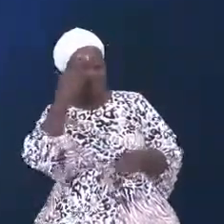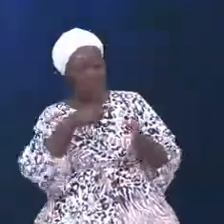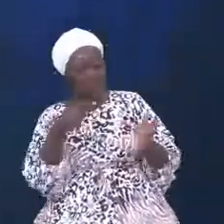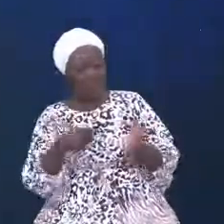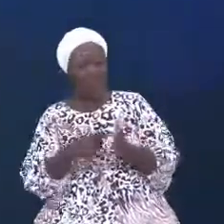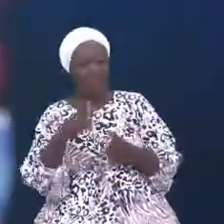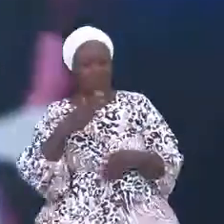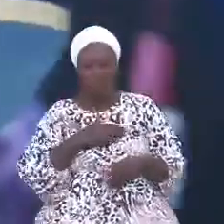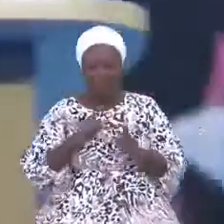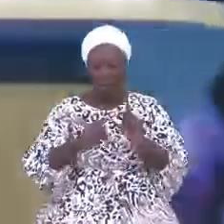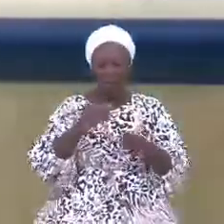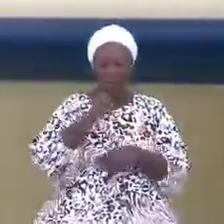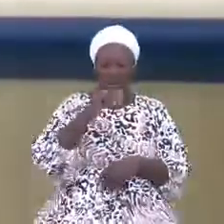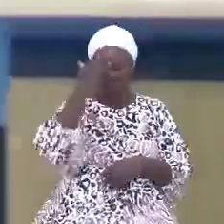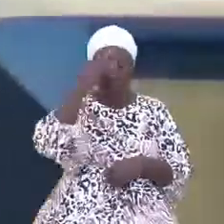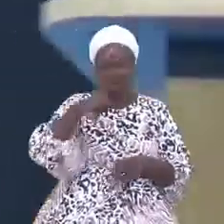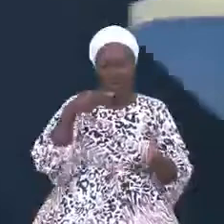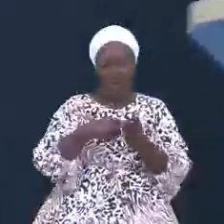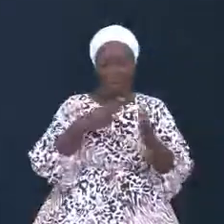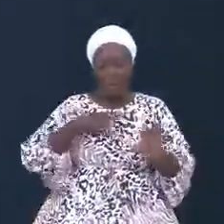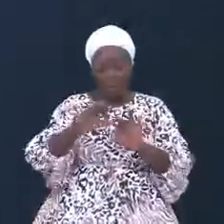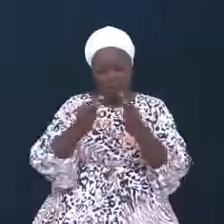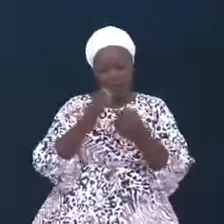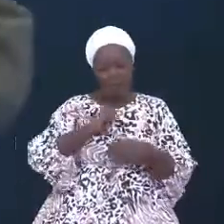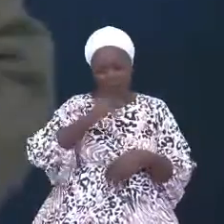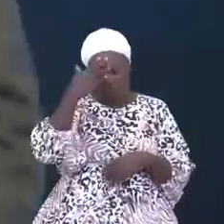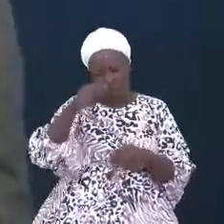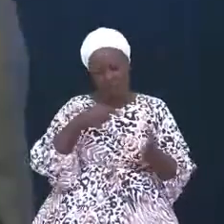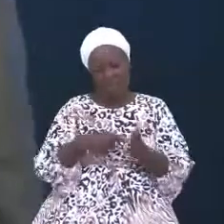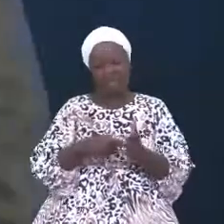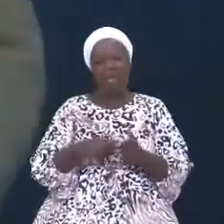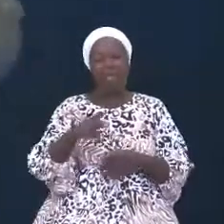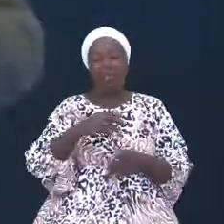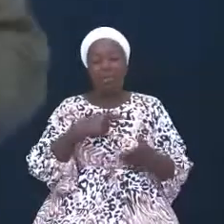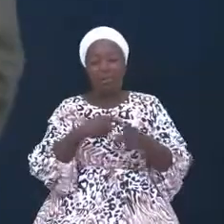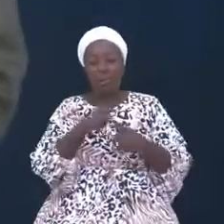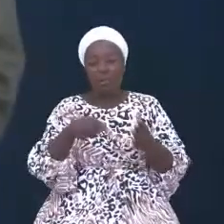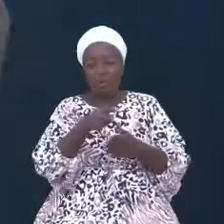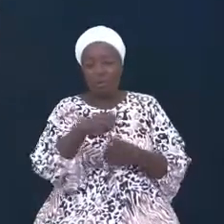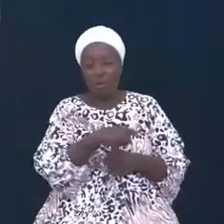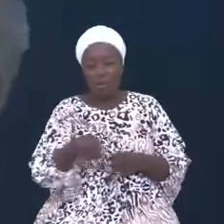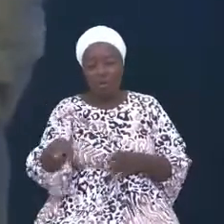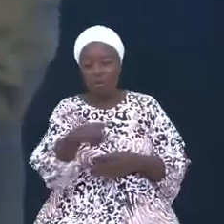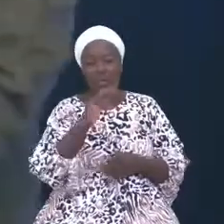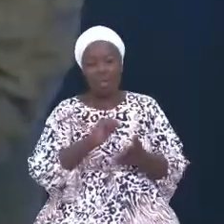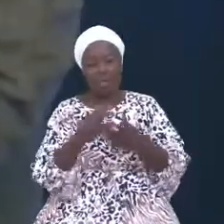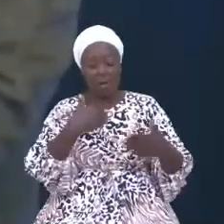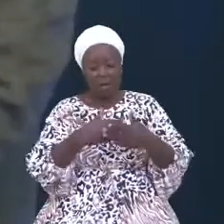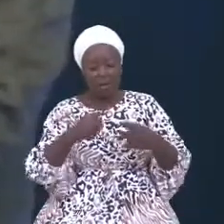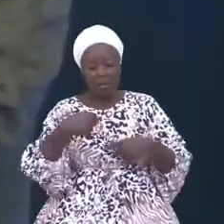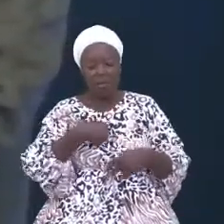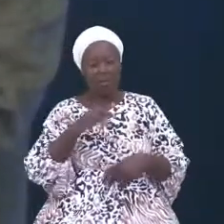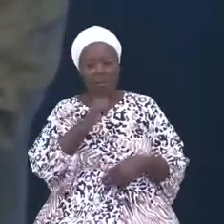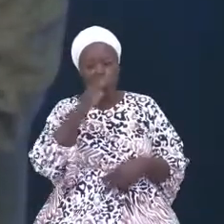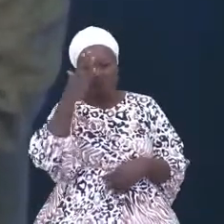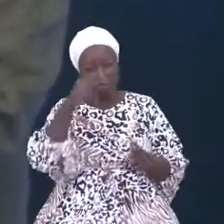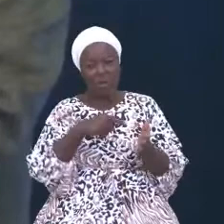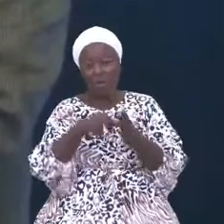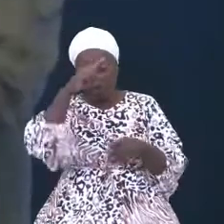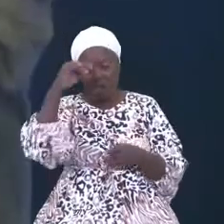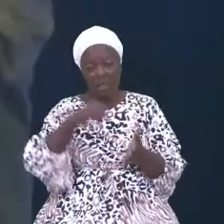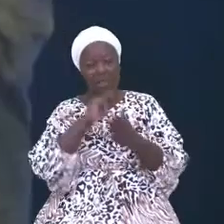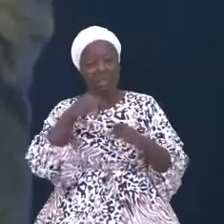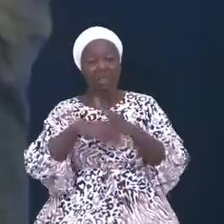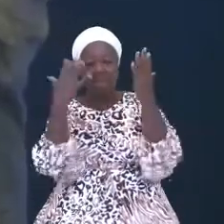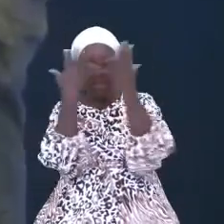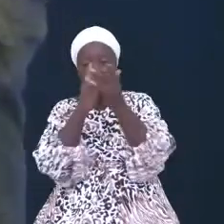not know this, and those who are very close to me, they will not know this, because it's in the dark. And we use the darkness